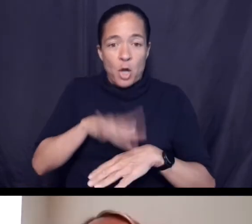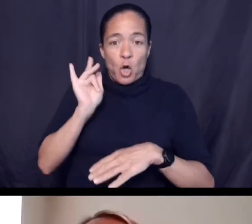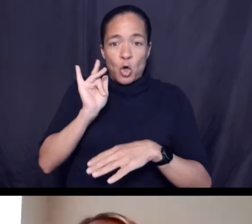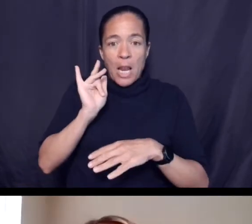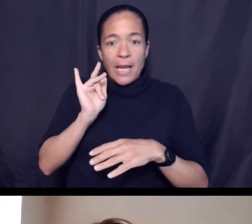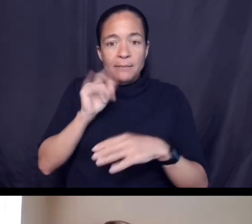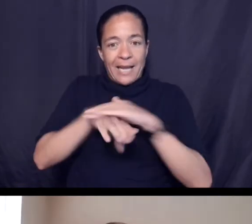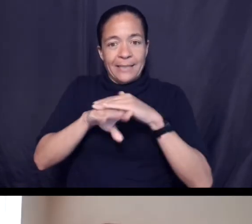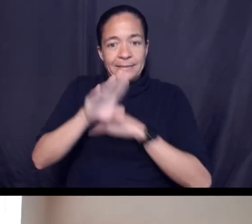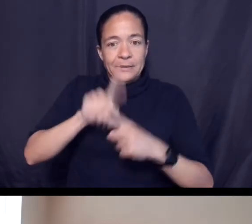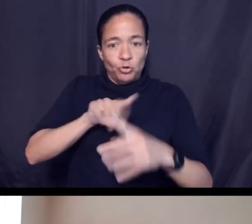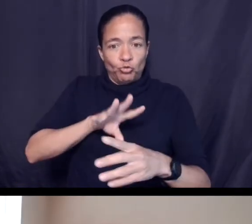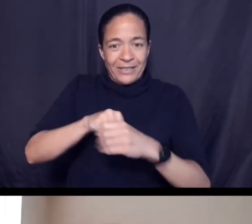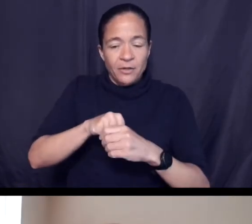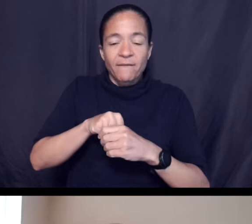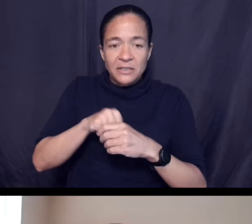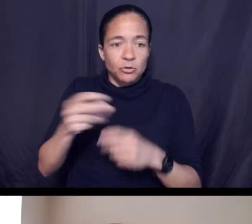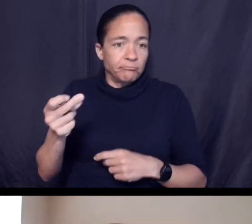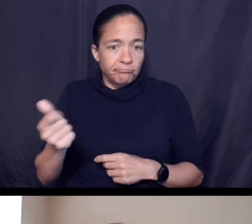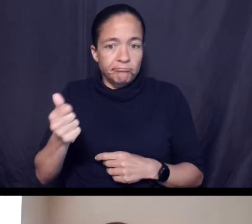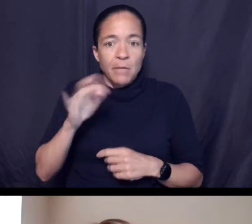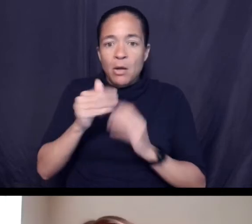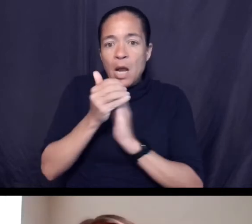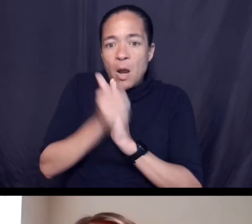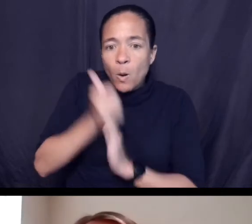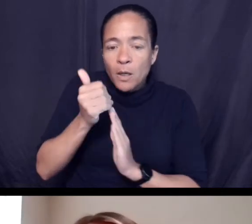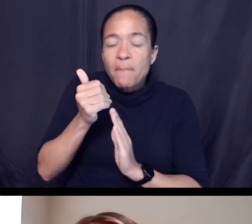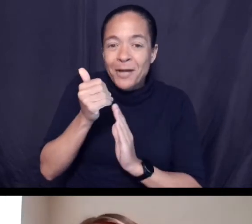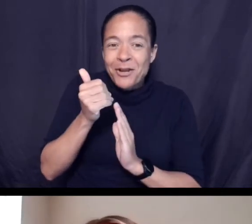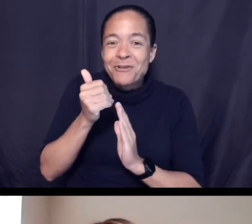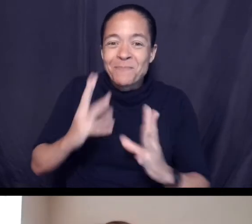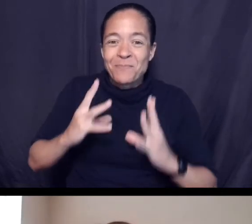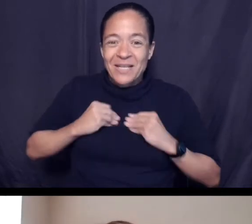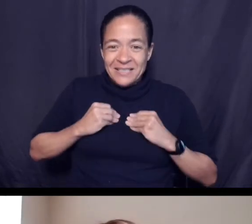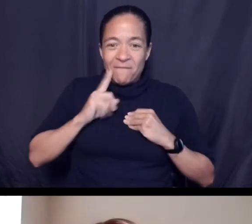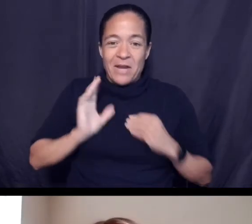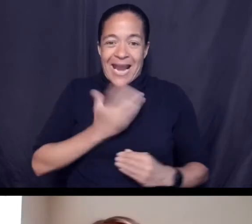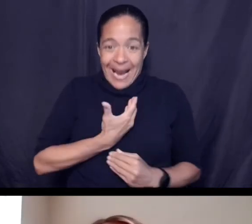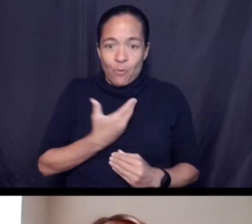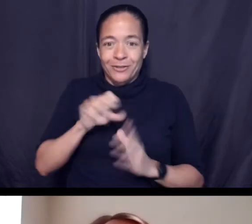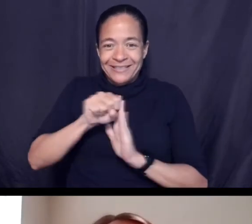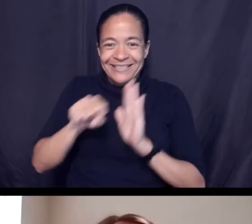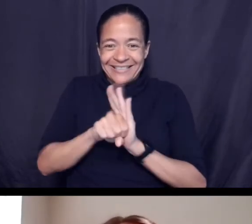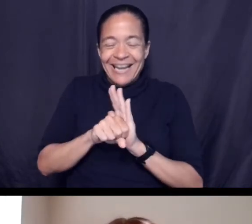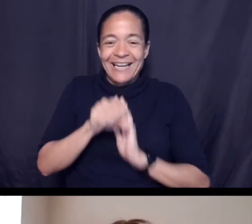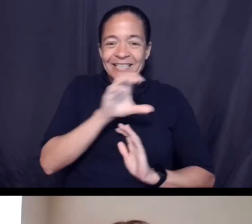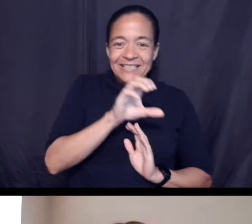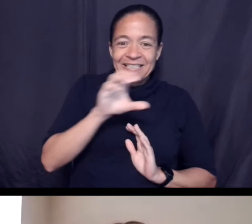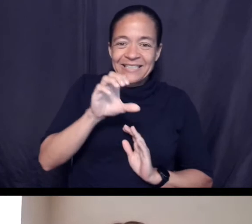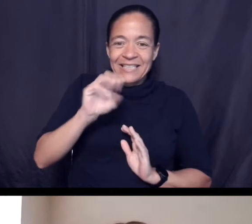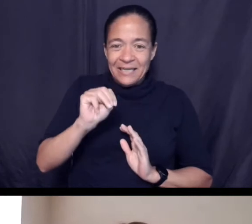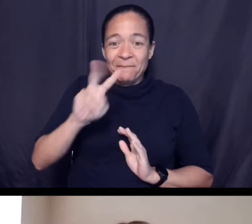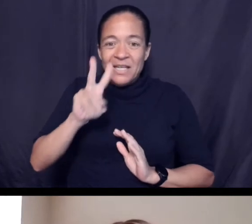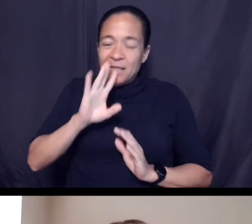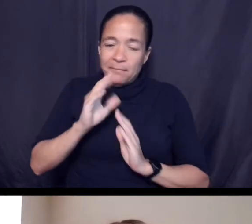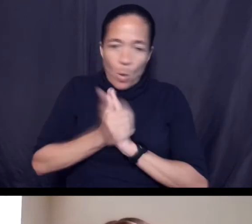intervention right away. And that's an automatic qualifier in our state and many states. Congenital CMV